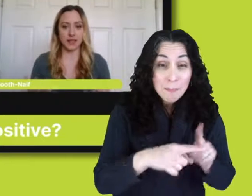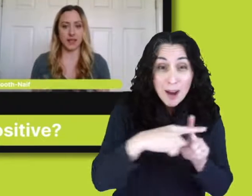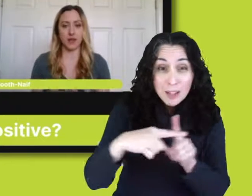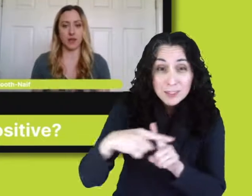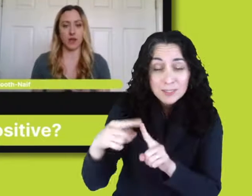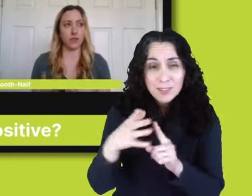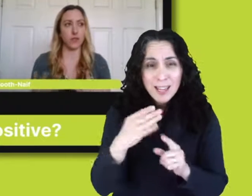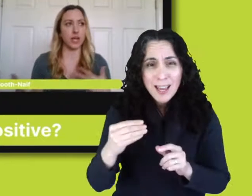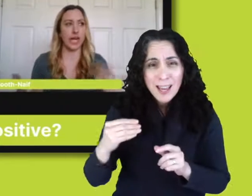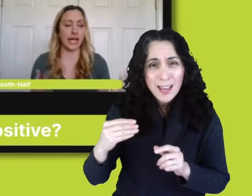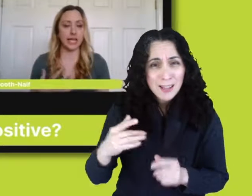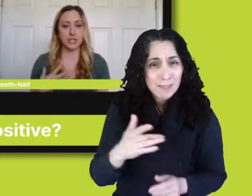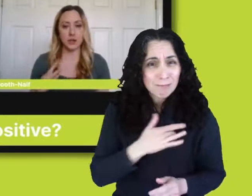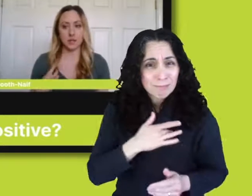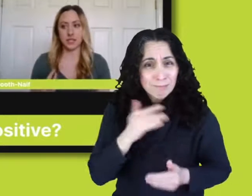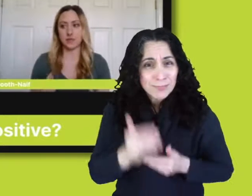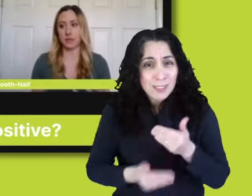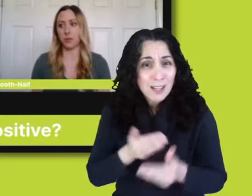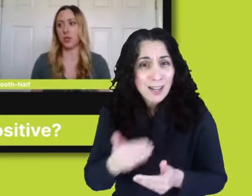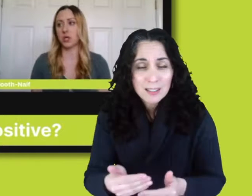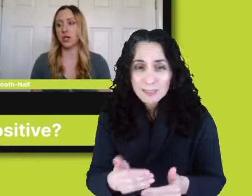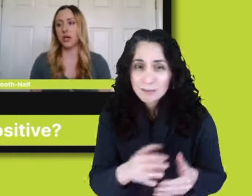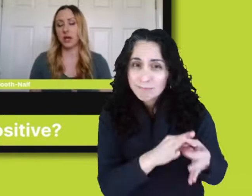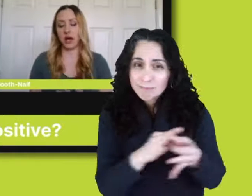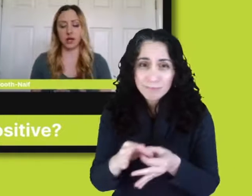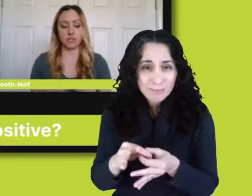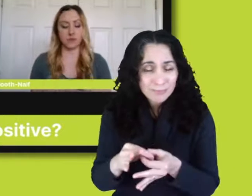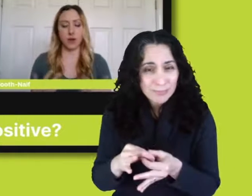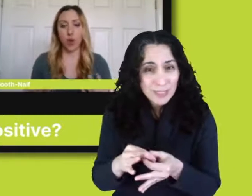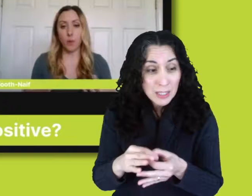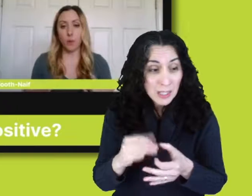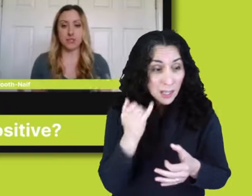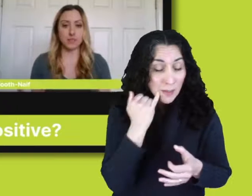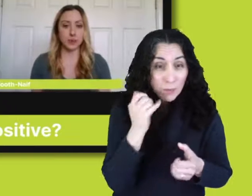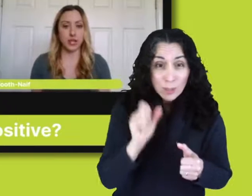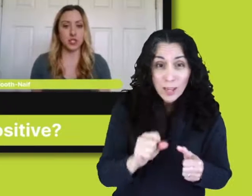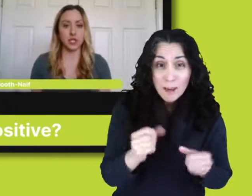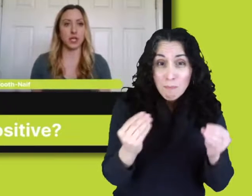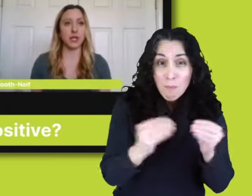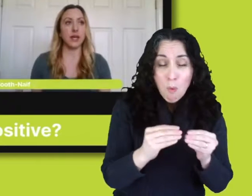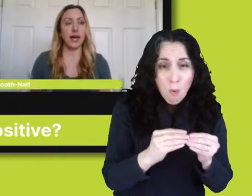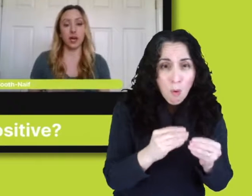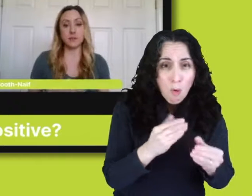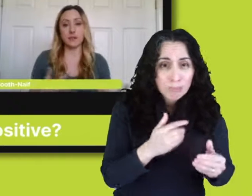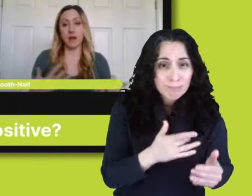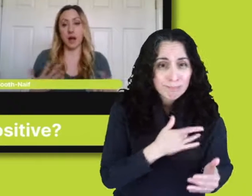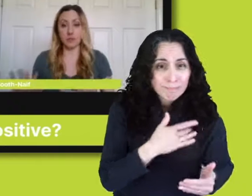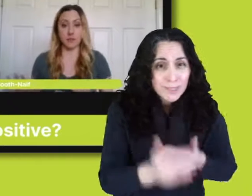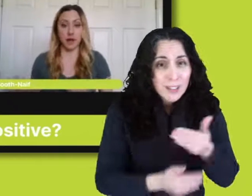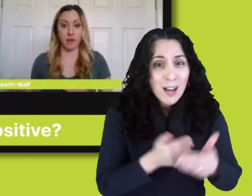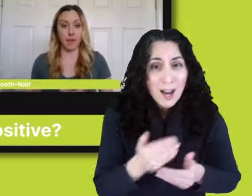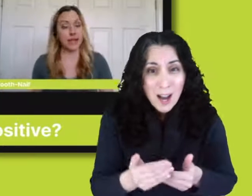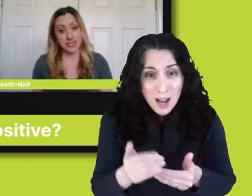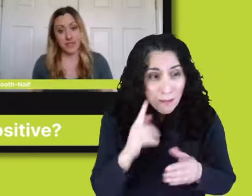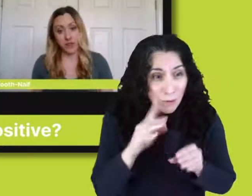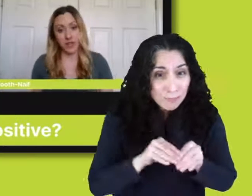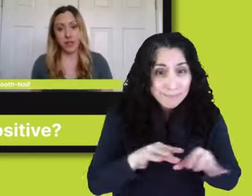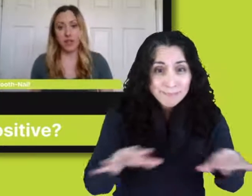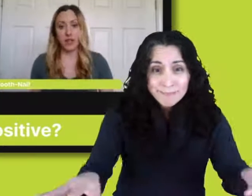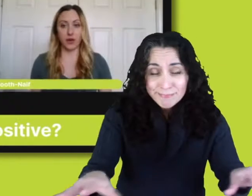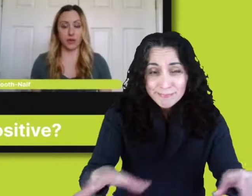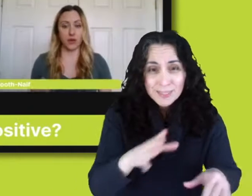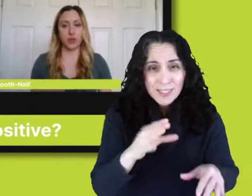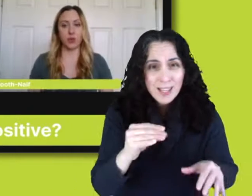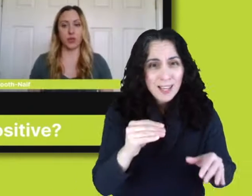kindness, and the more kind you can be to people, to spread hope and inspiration, helps also spread